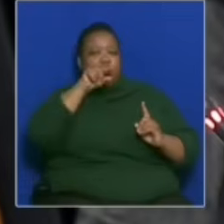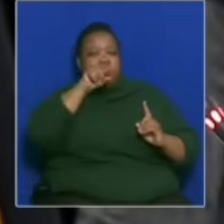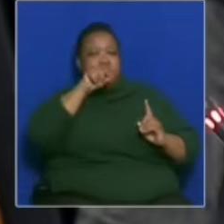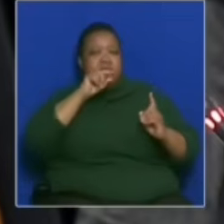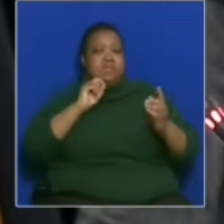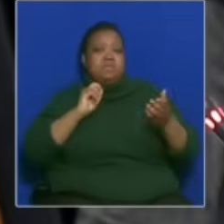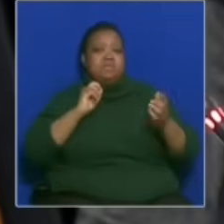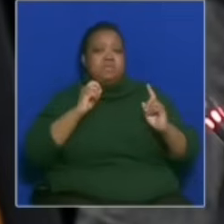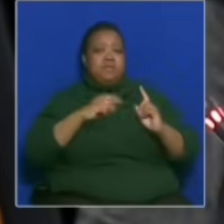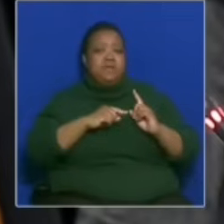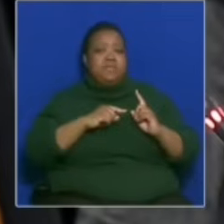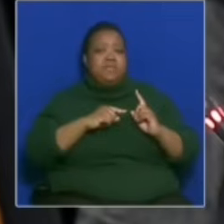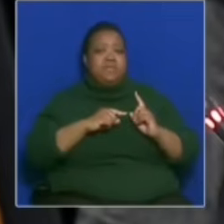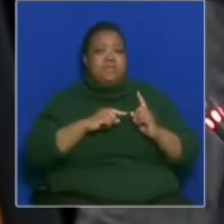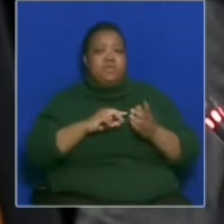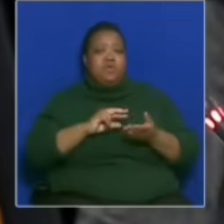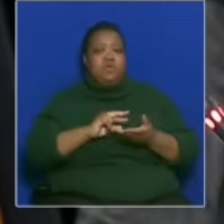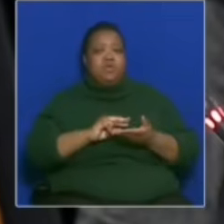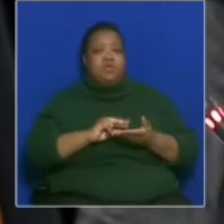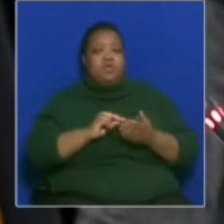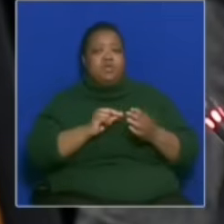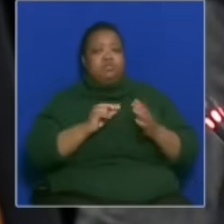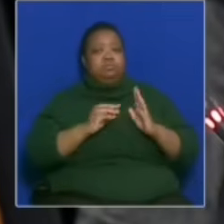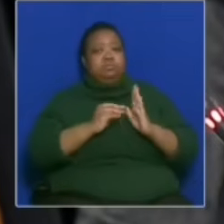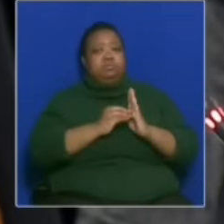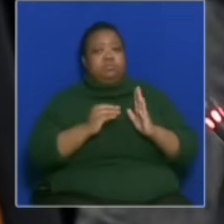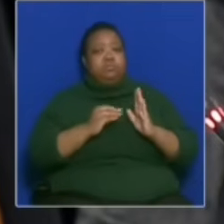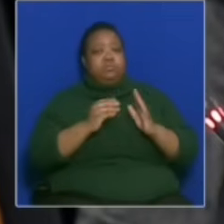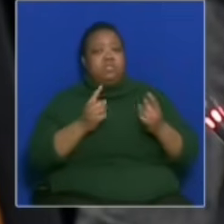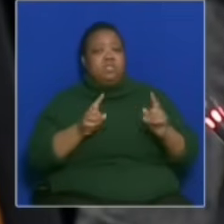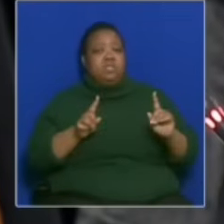recording a successful raid at the Pro-Tobacco factory.